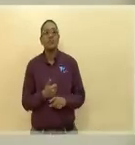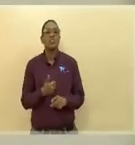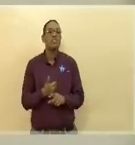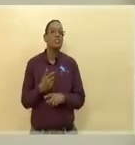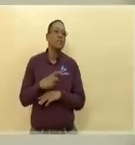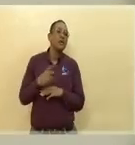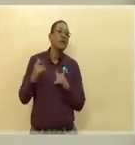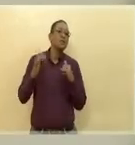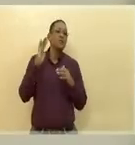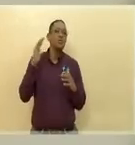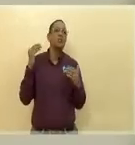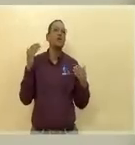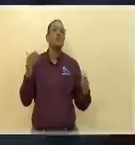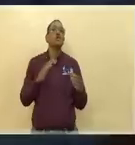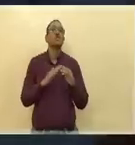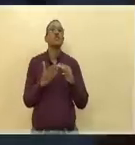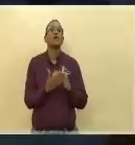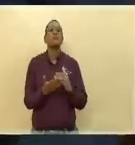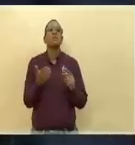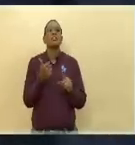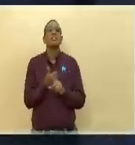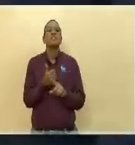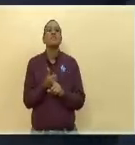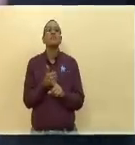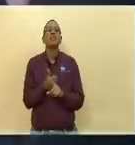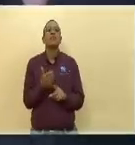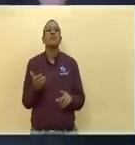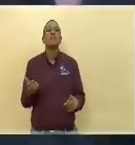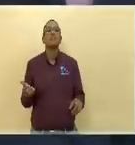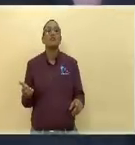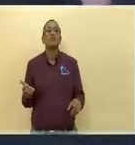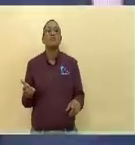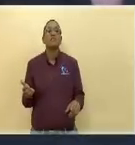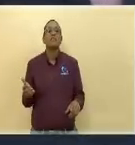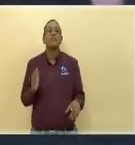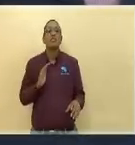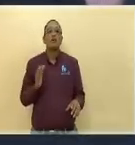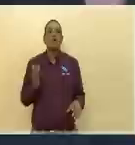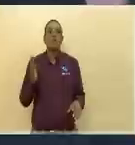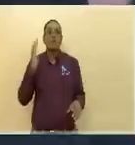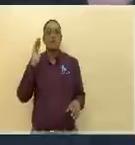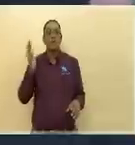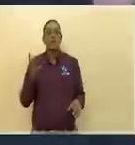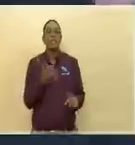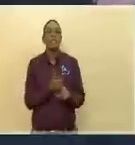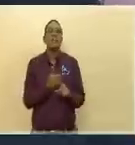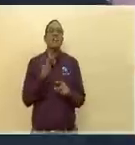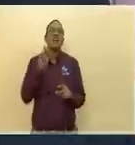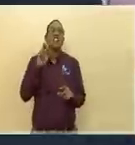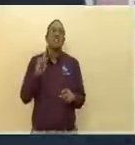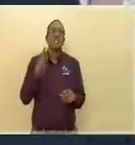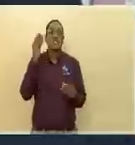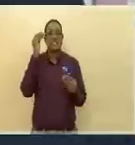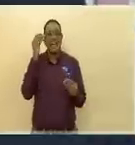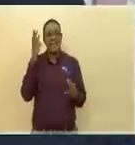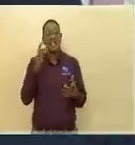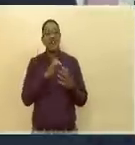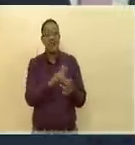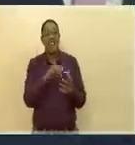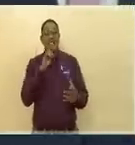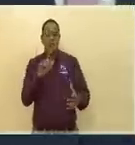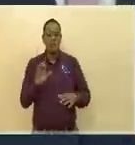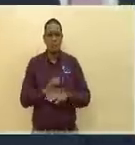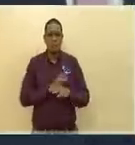day, which will move Jamaica and or certainly the RGD's data to the